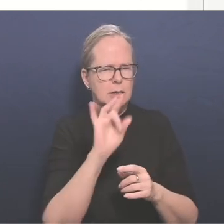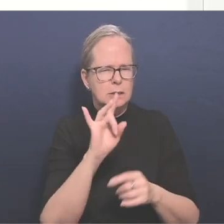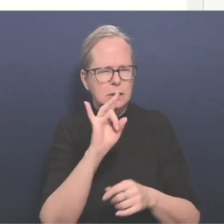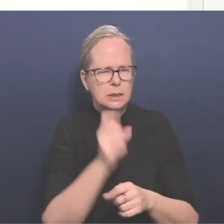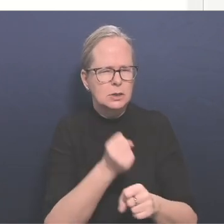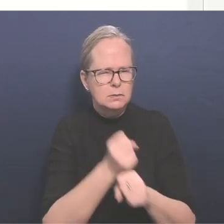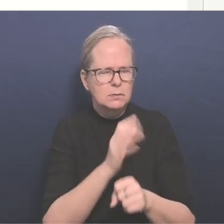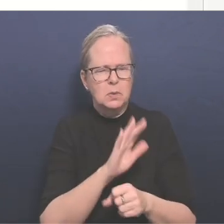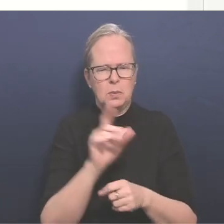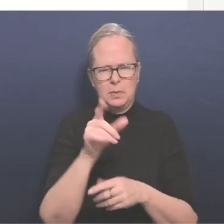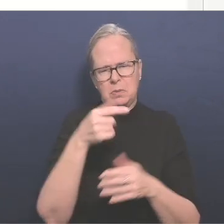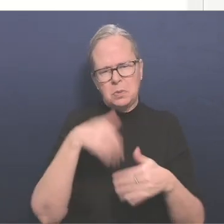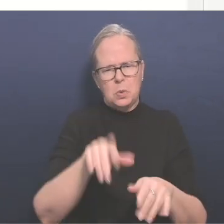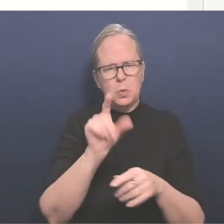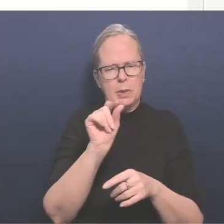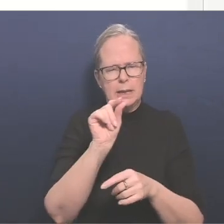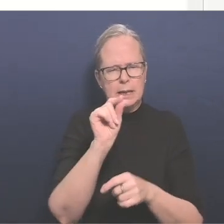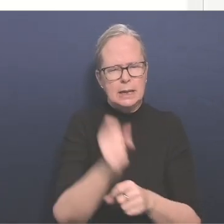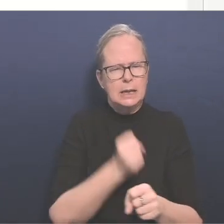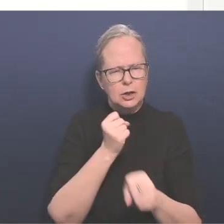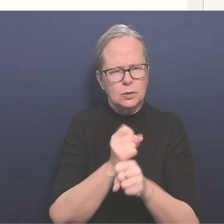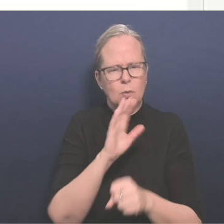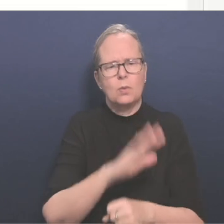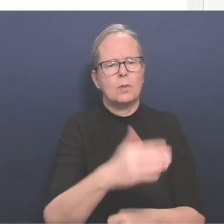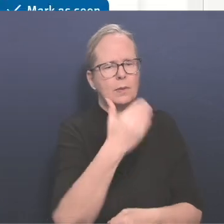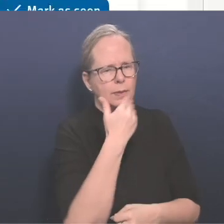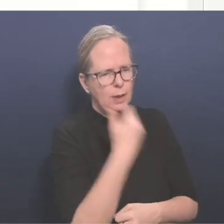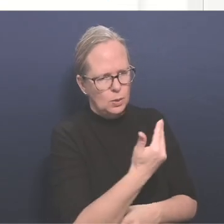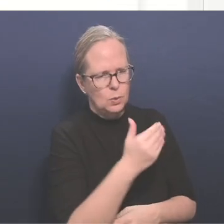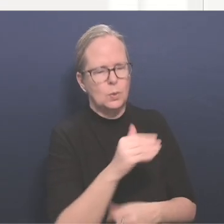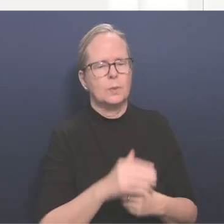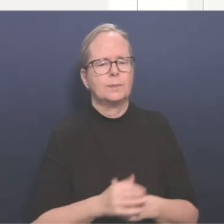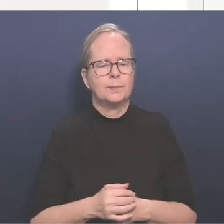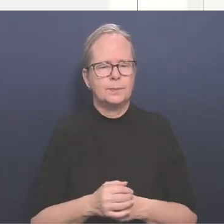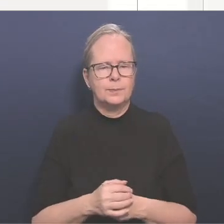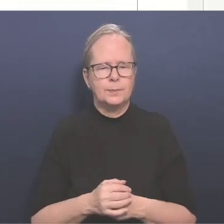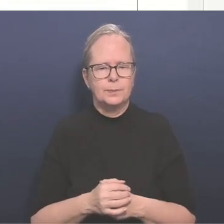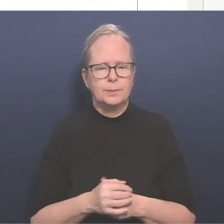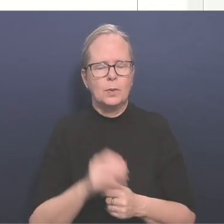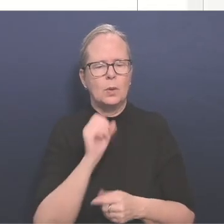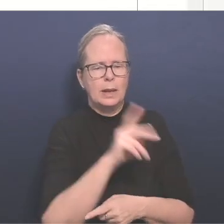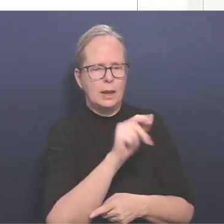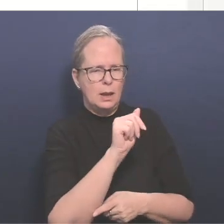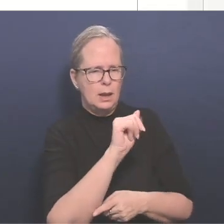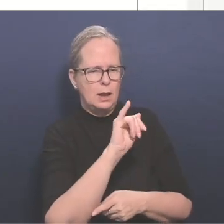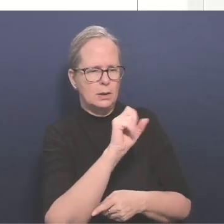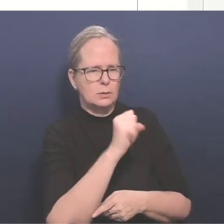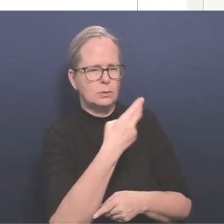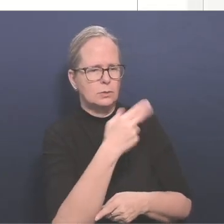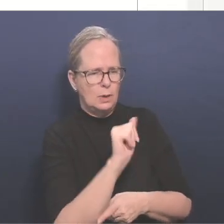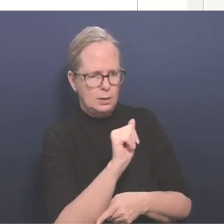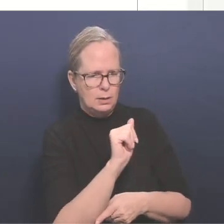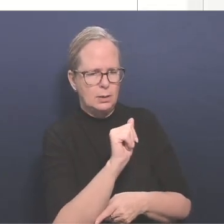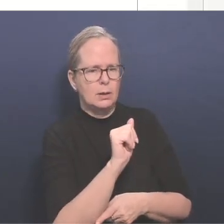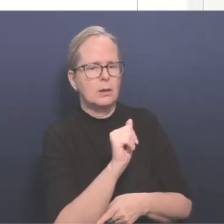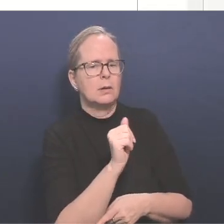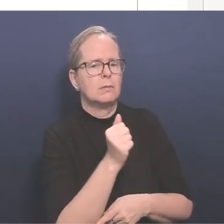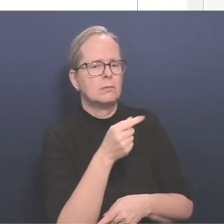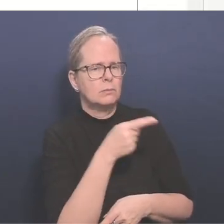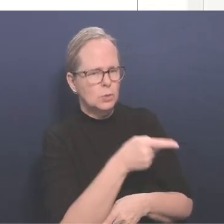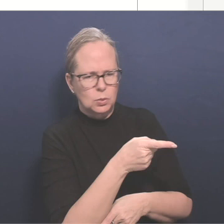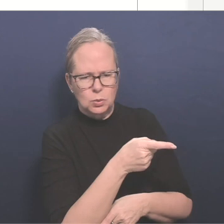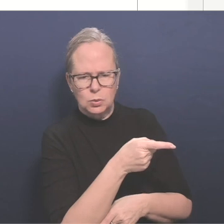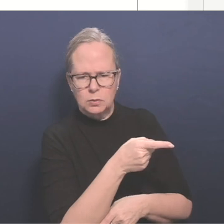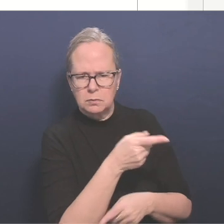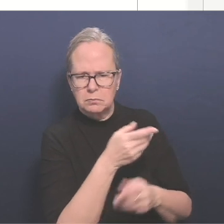can be eligible to. And so we'll just go down and see what these benefits are.